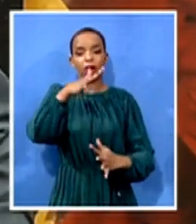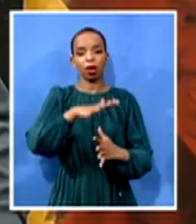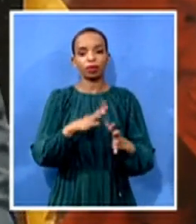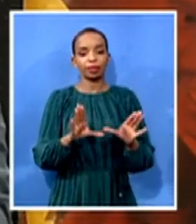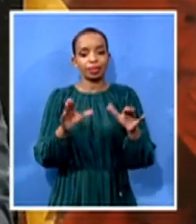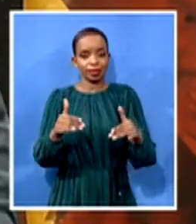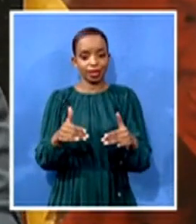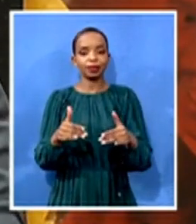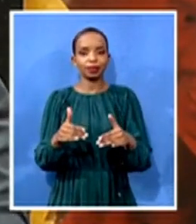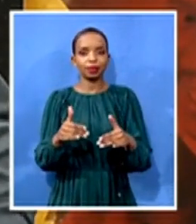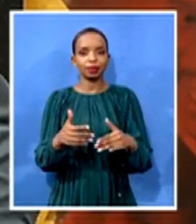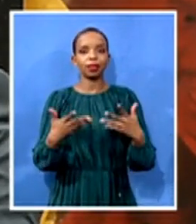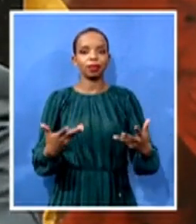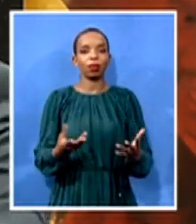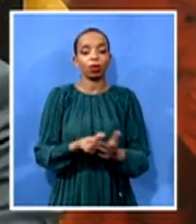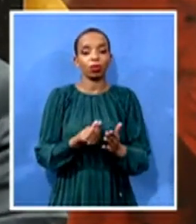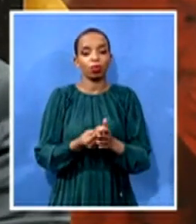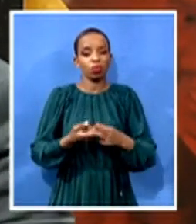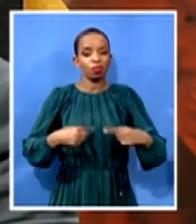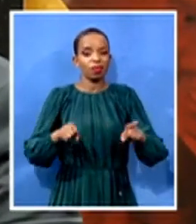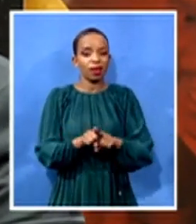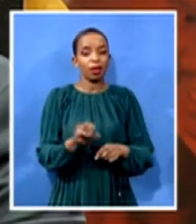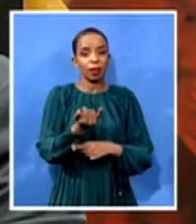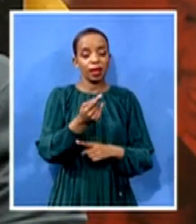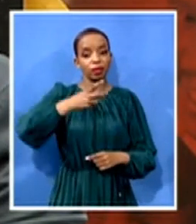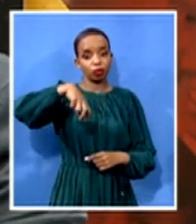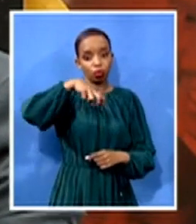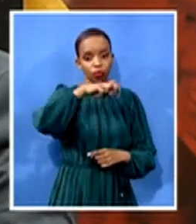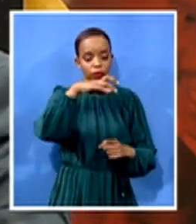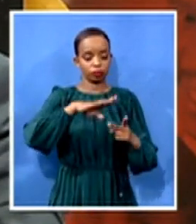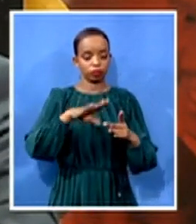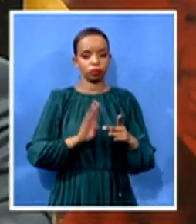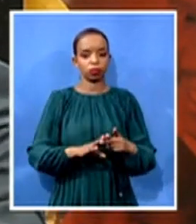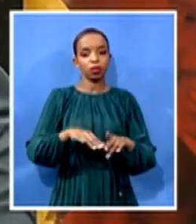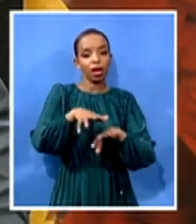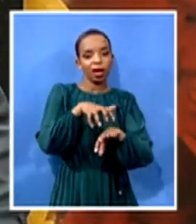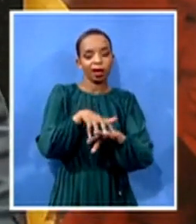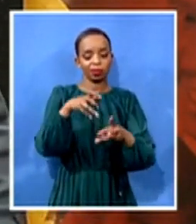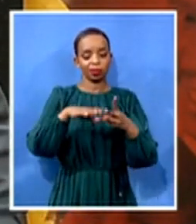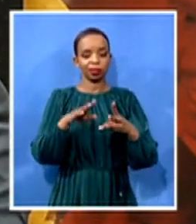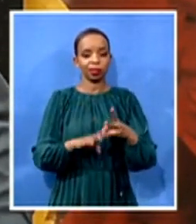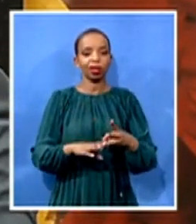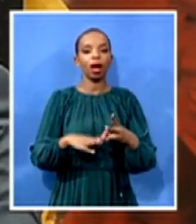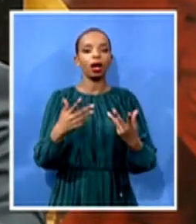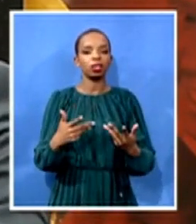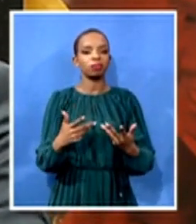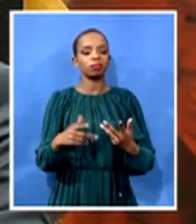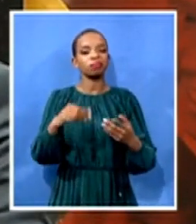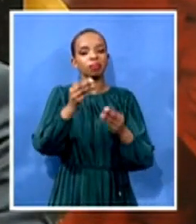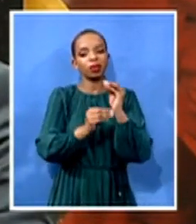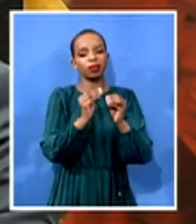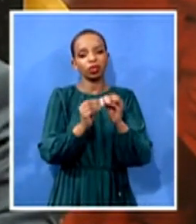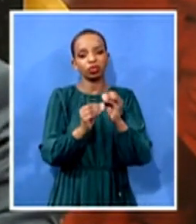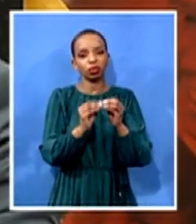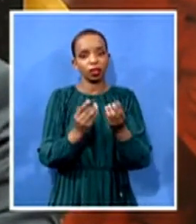tourism, construction, manufacturing, agriculture, and agro-processing. Our current program is to increase the total supply